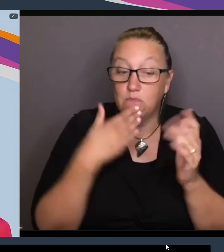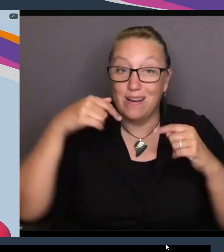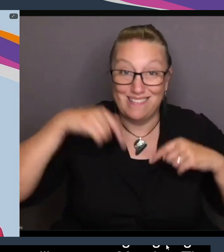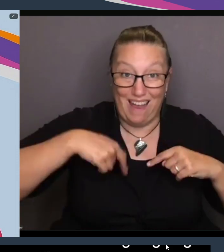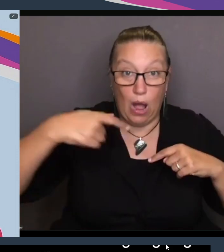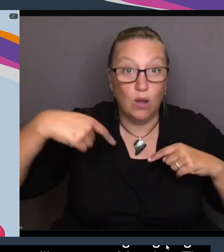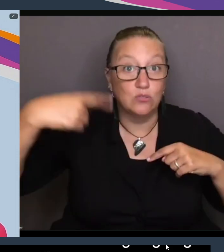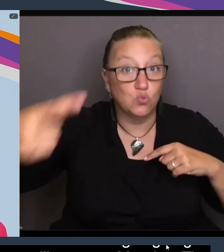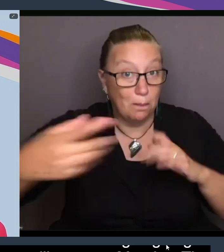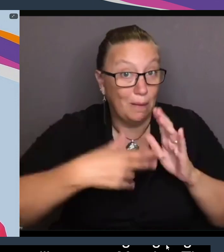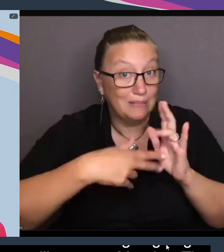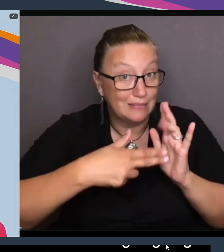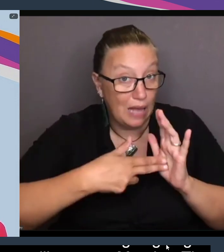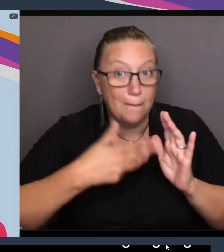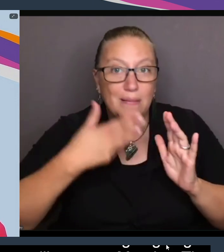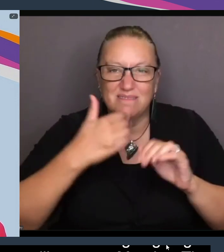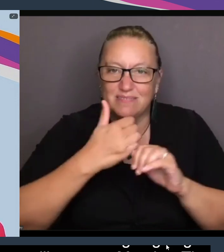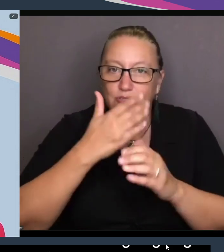your Smarty Grants